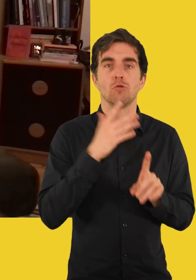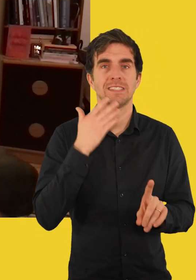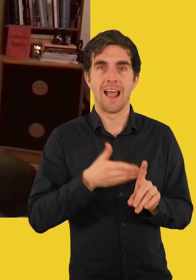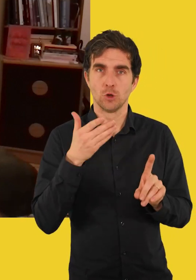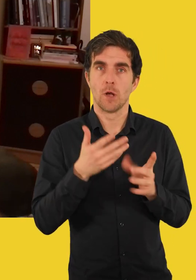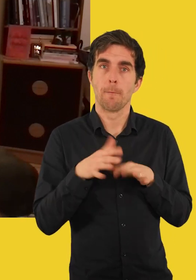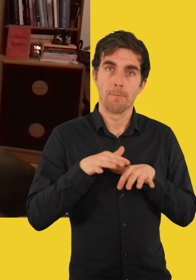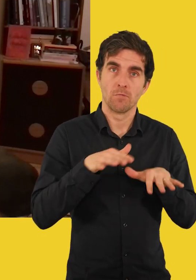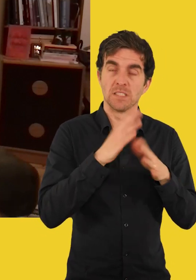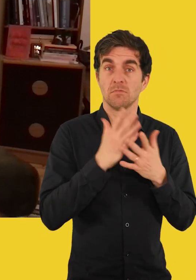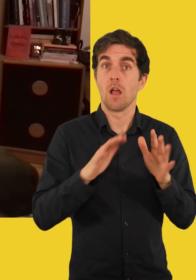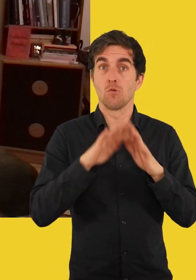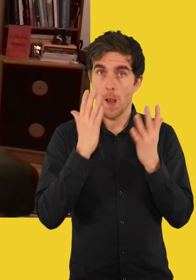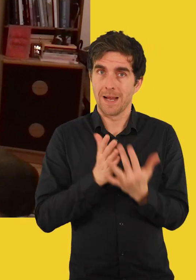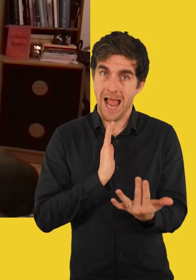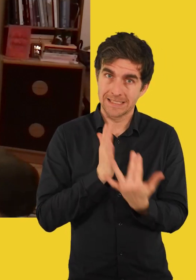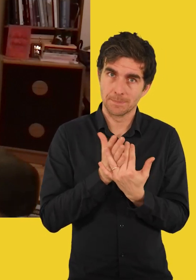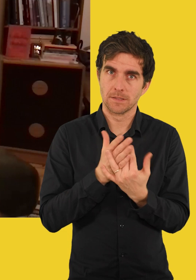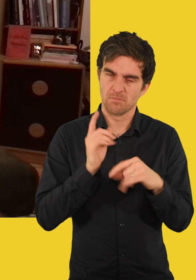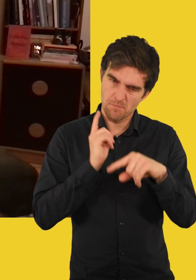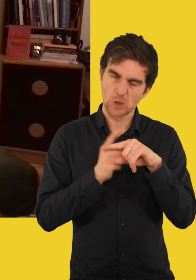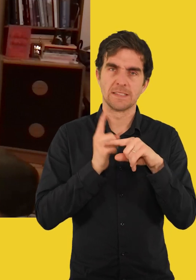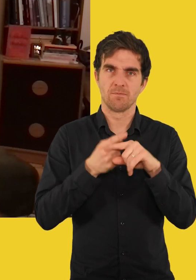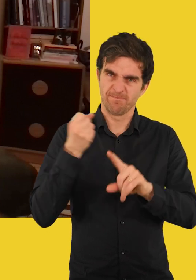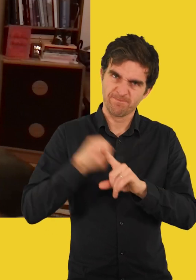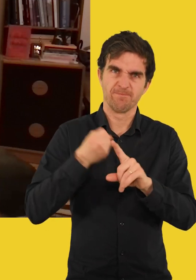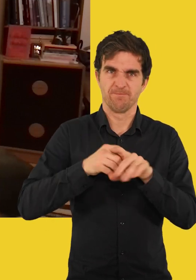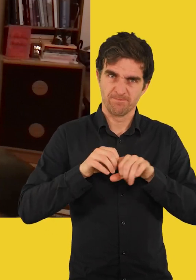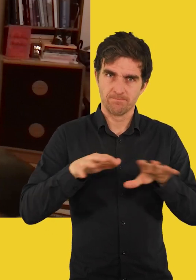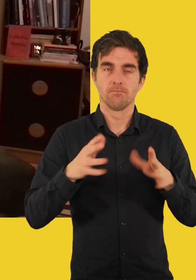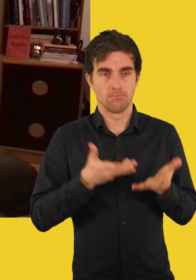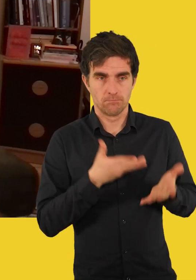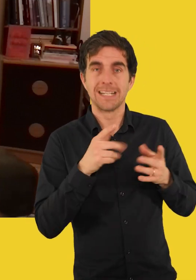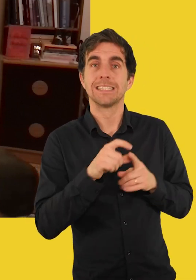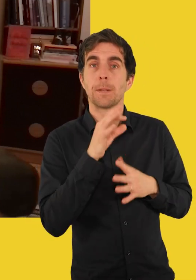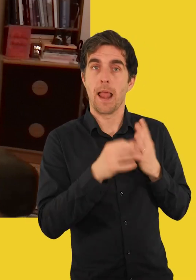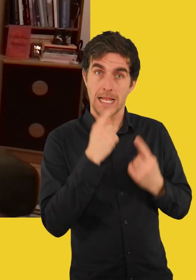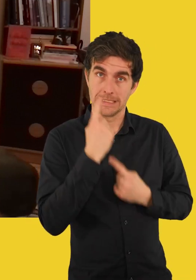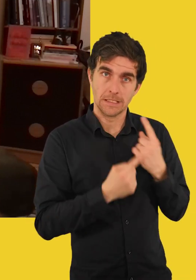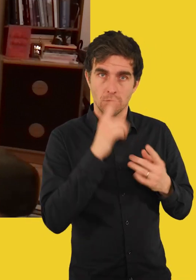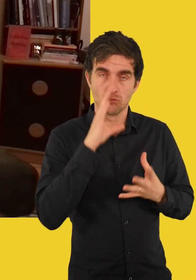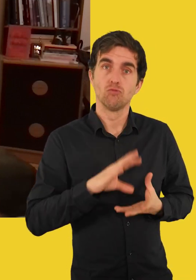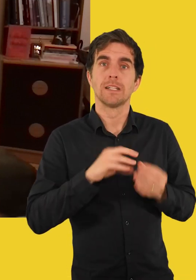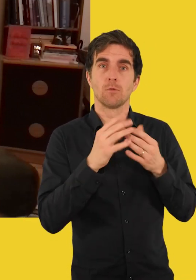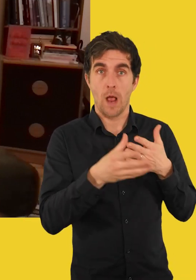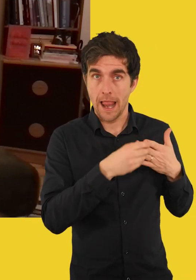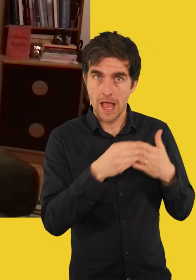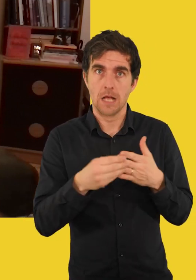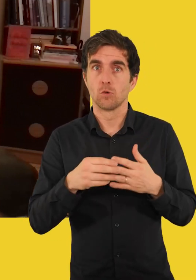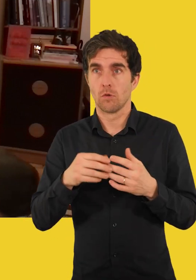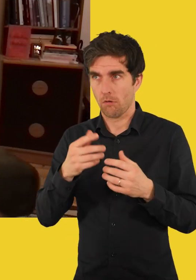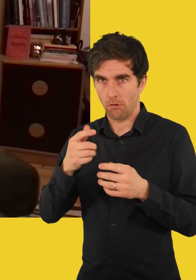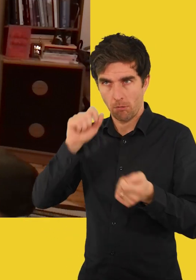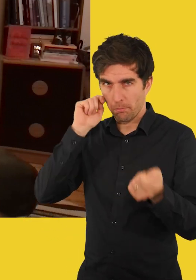recognition movement is a global accessibility positive movement led by disabled creatives, unlocking the power of accessibility